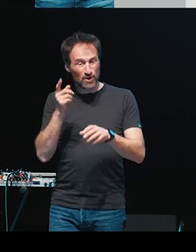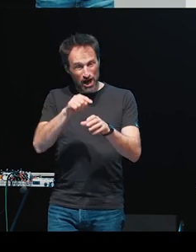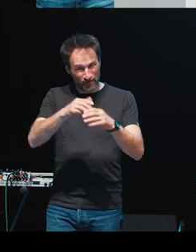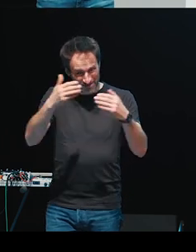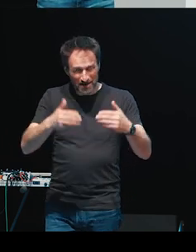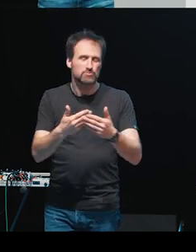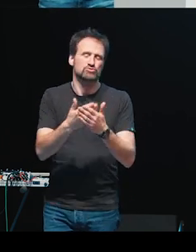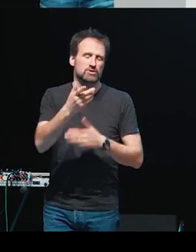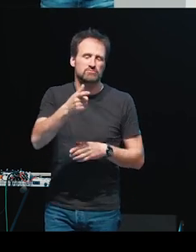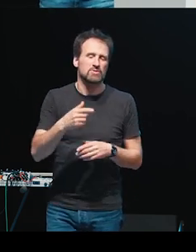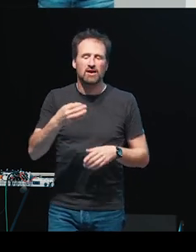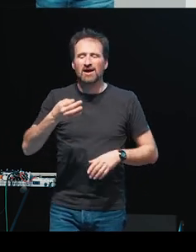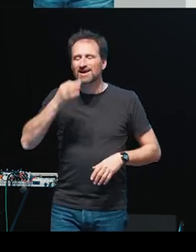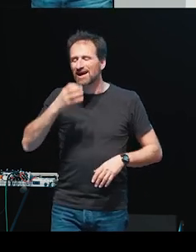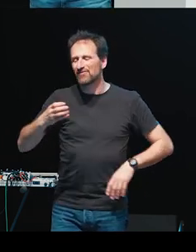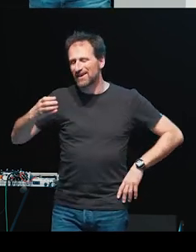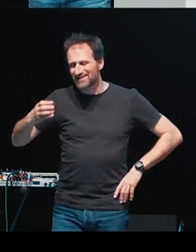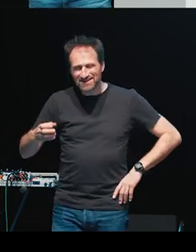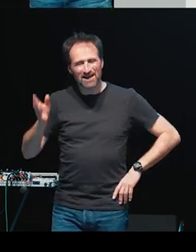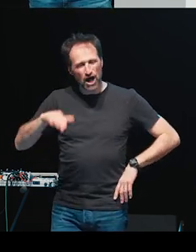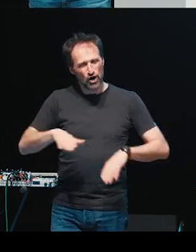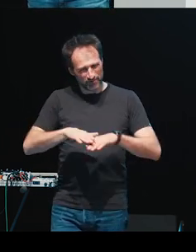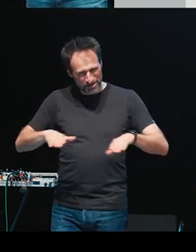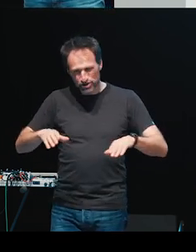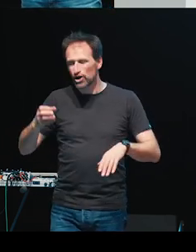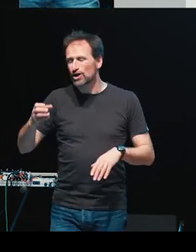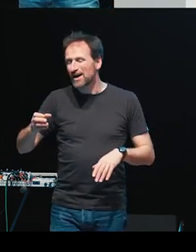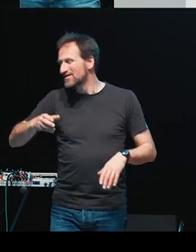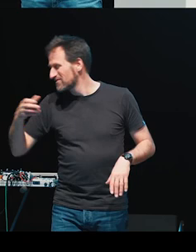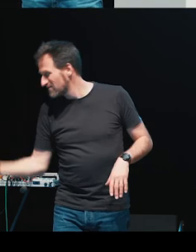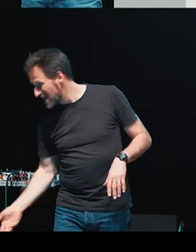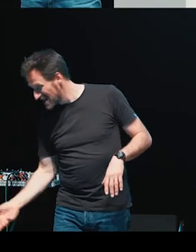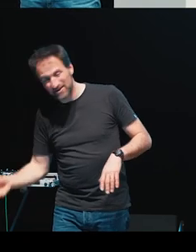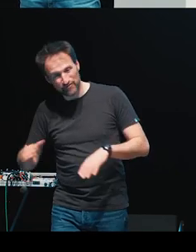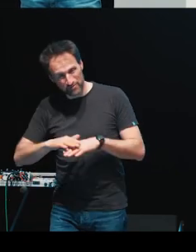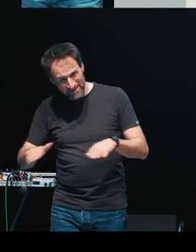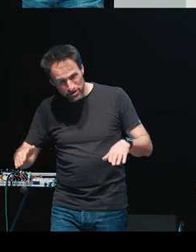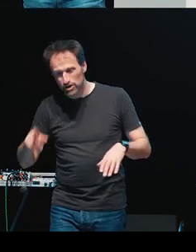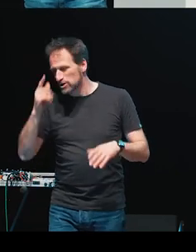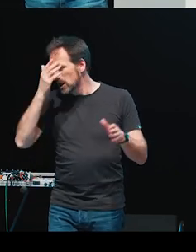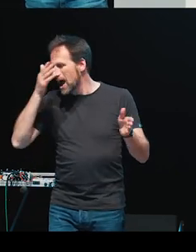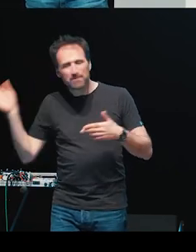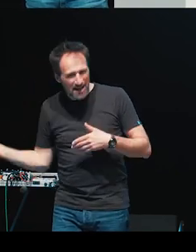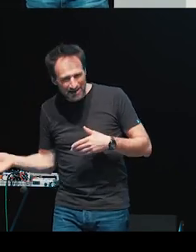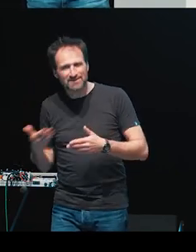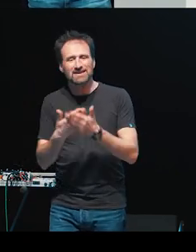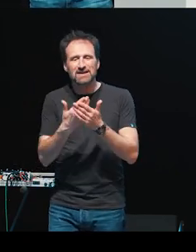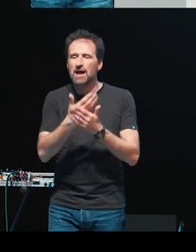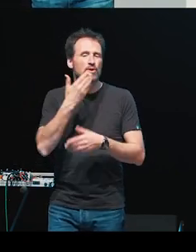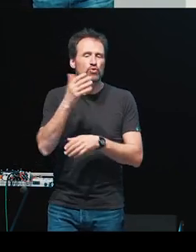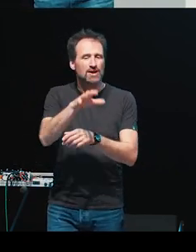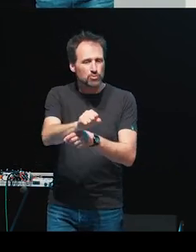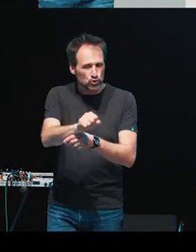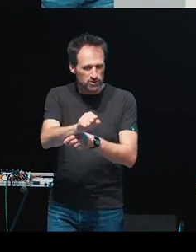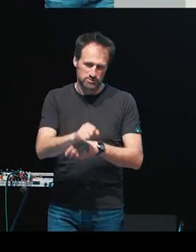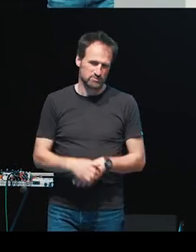had a coffee cup on his table and the coffee falls off the table and gets distracted and does not make a booking. Now, that's something